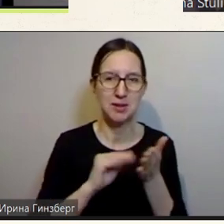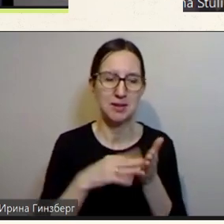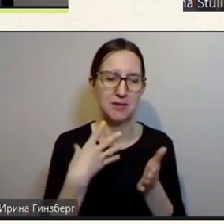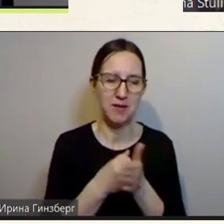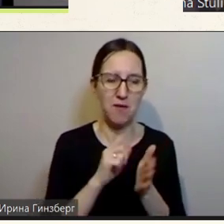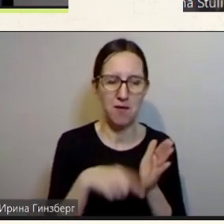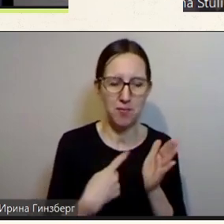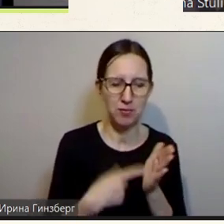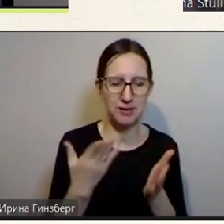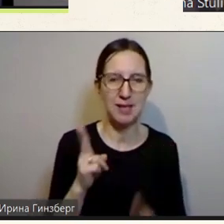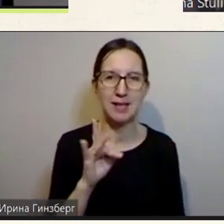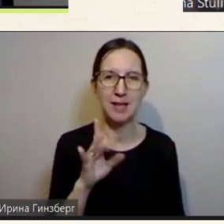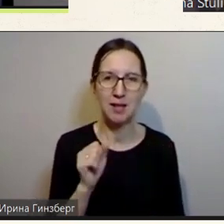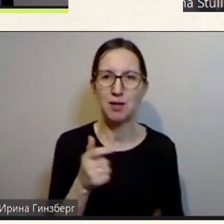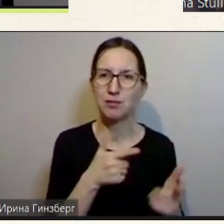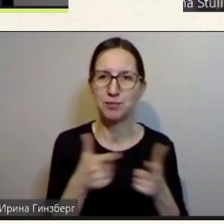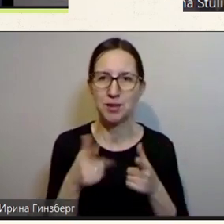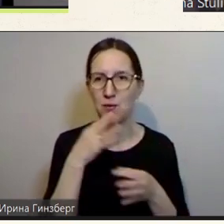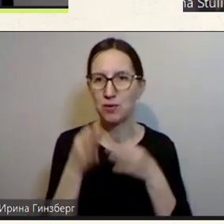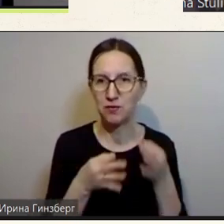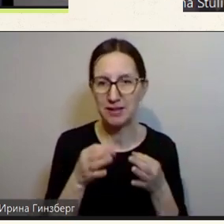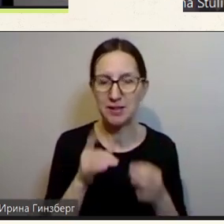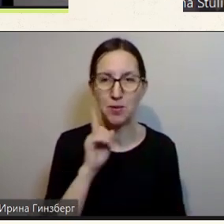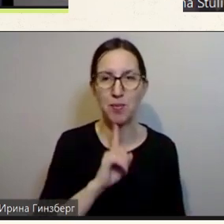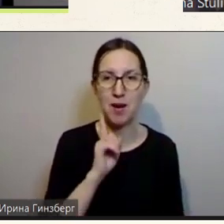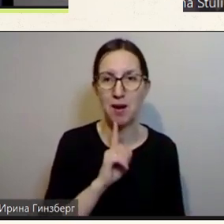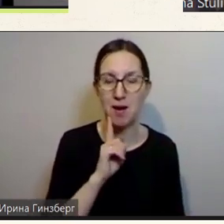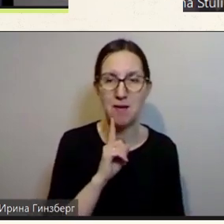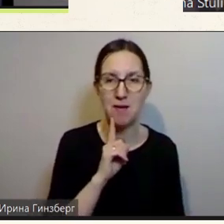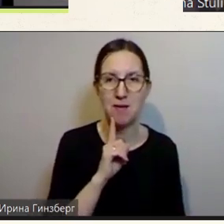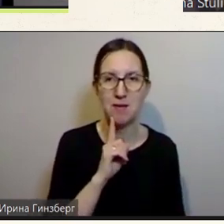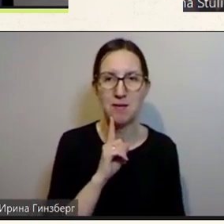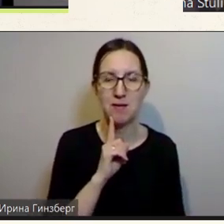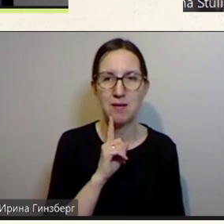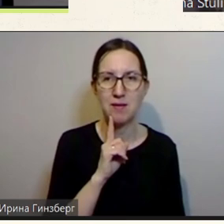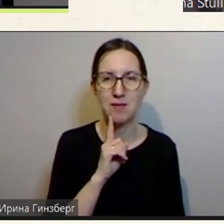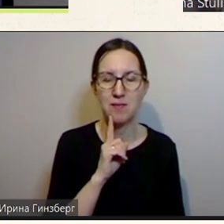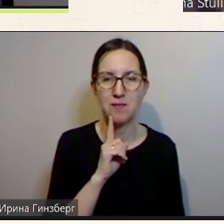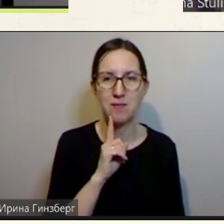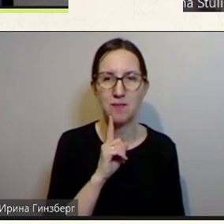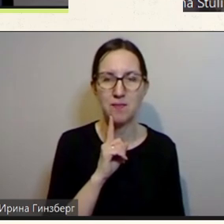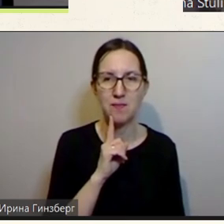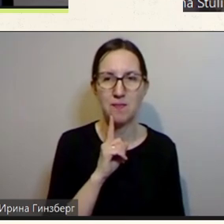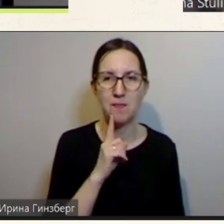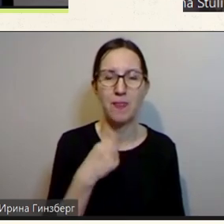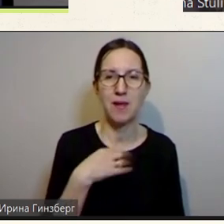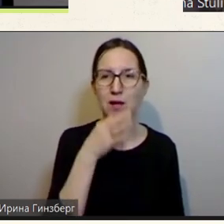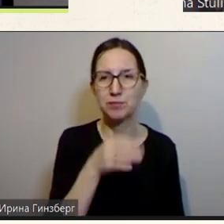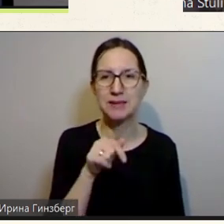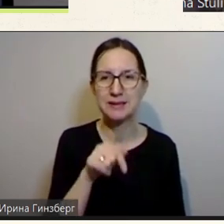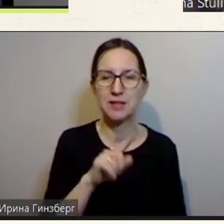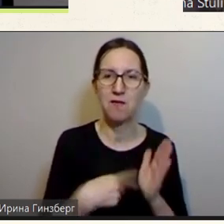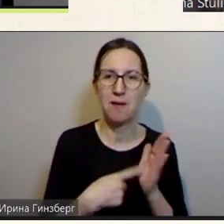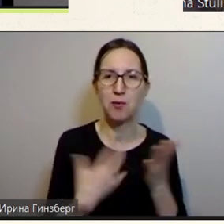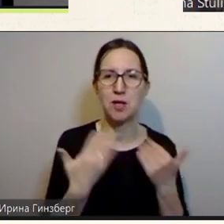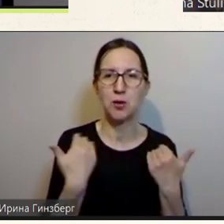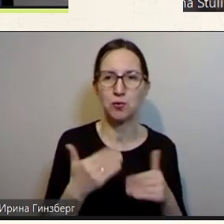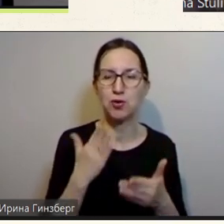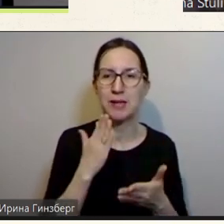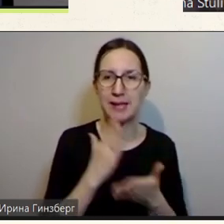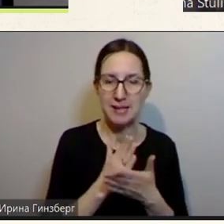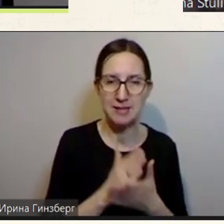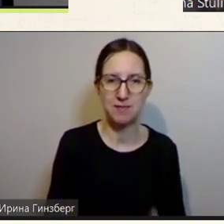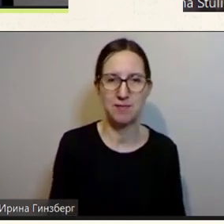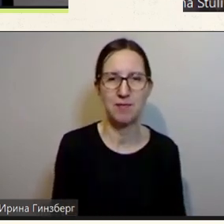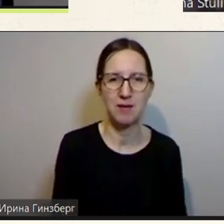few questions from the audience. You are welcome to write your questions in the chat, and Kira will be happy to answer them. I will go through